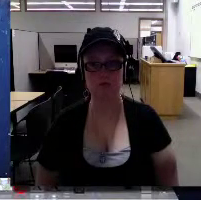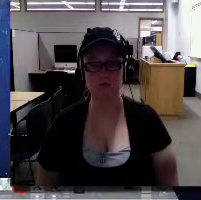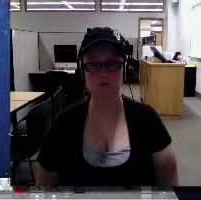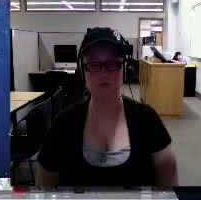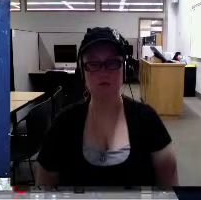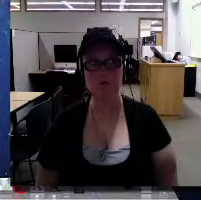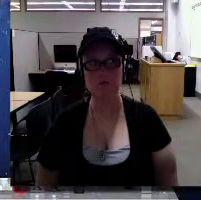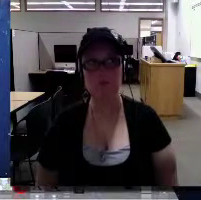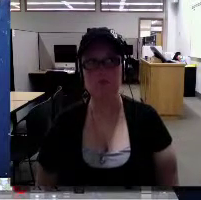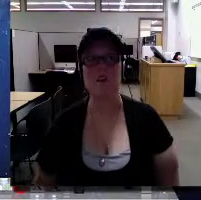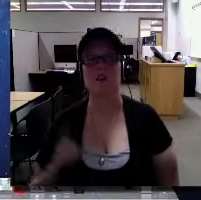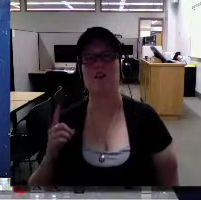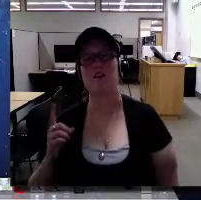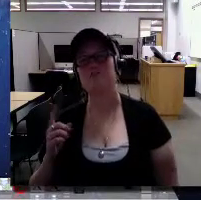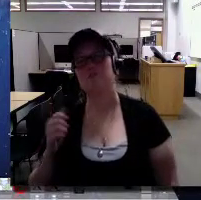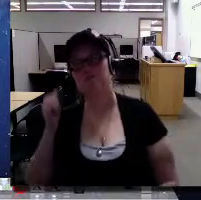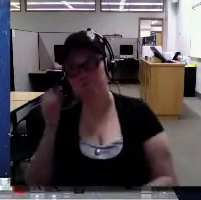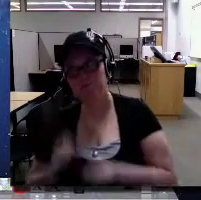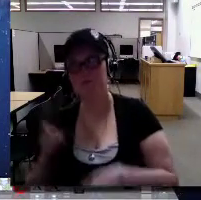with.